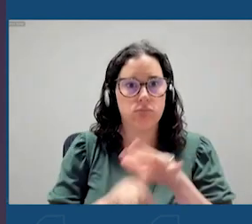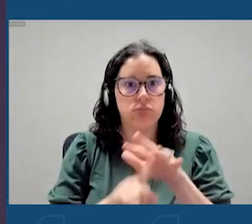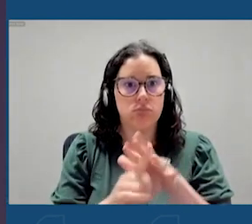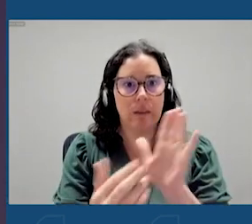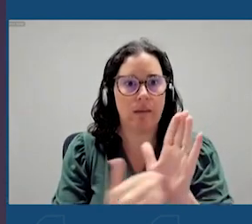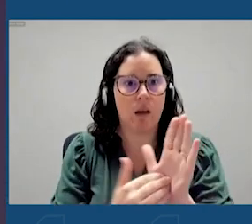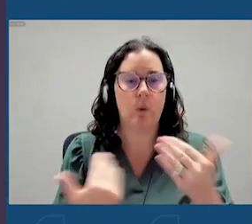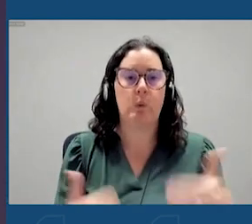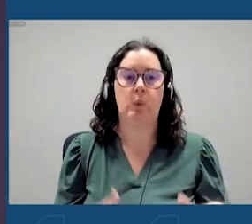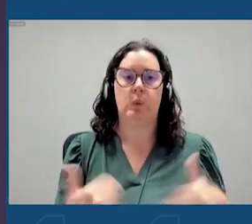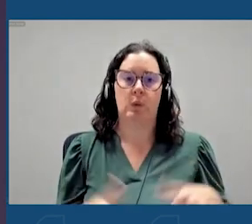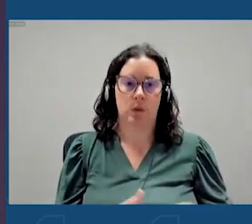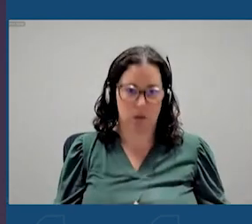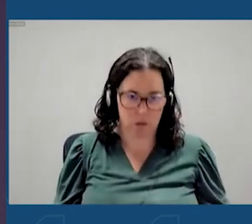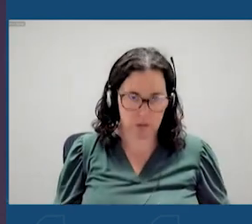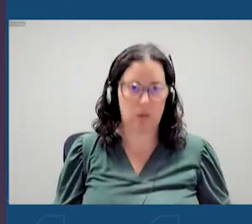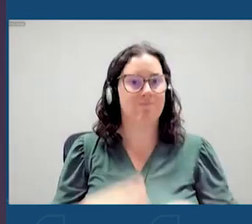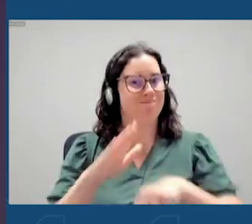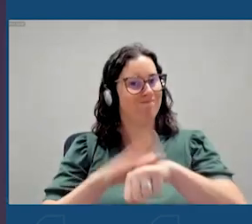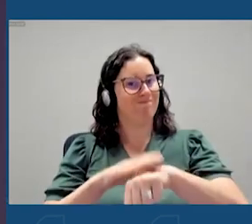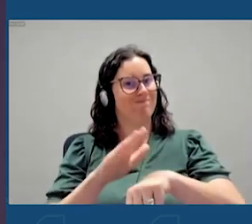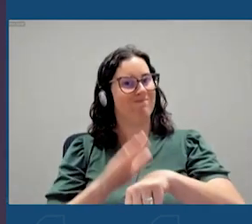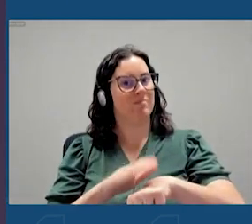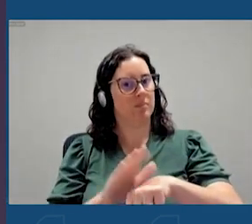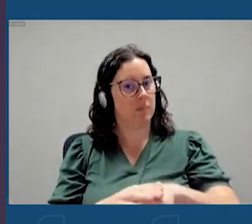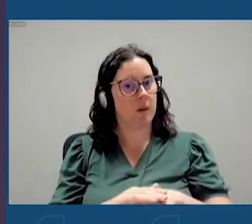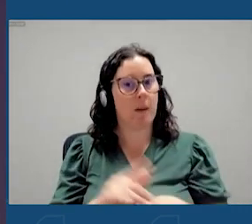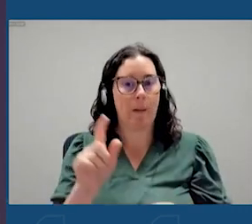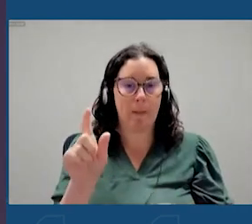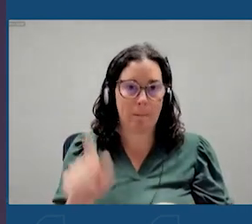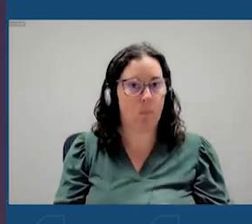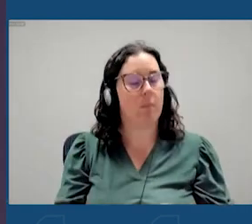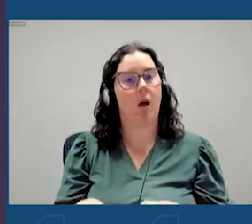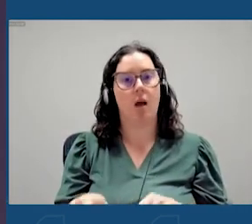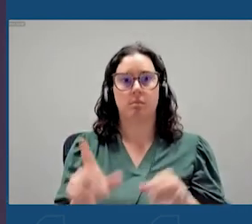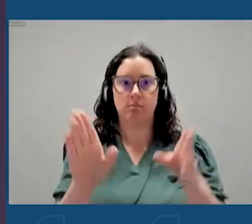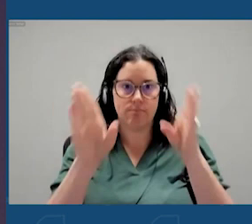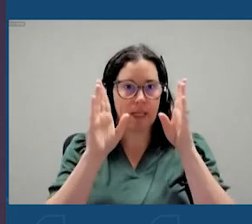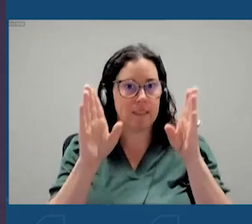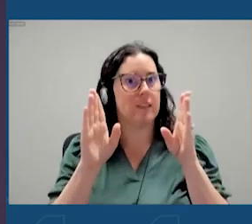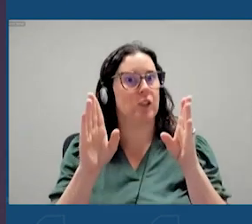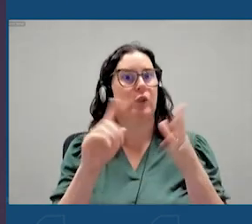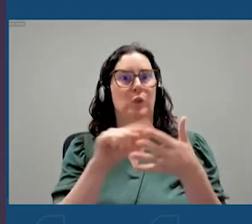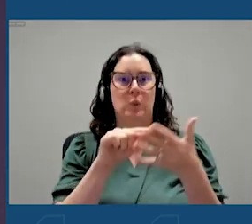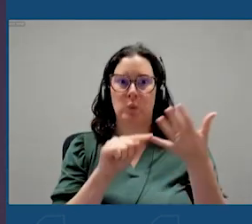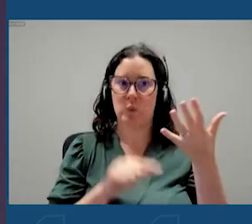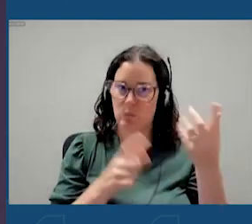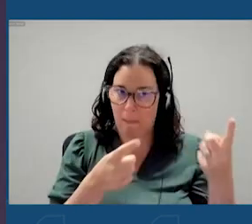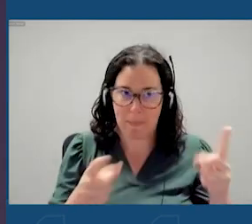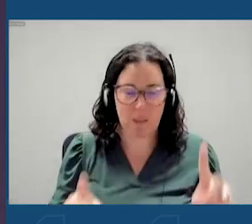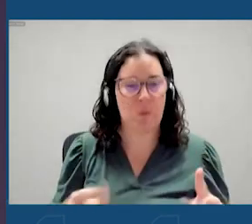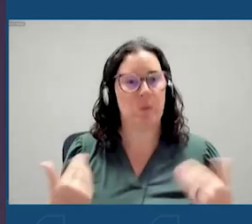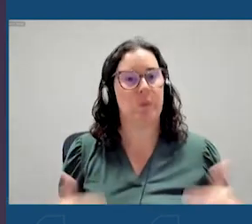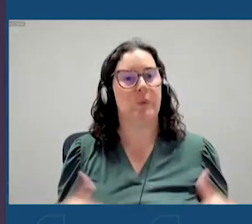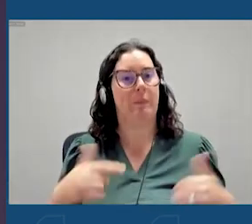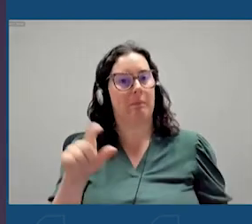present. And we must heed those warning signs. I want to make sure that